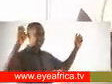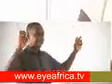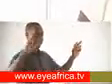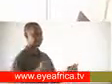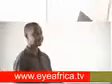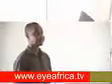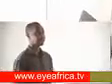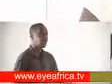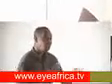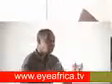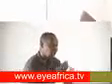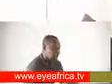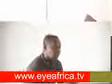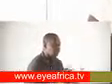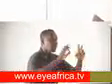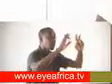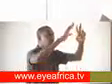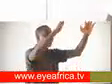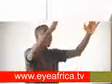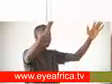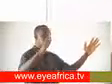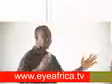we now move to the body,